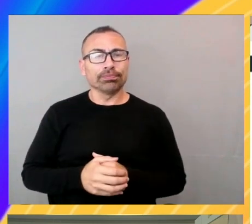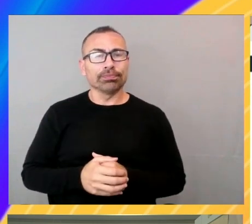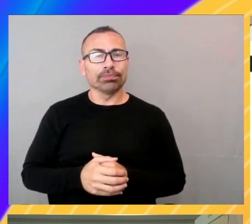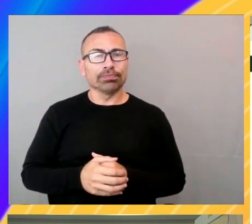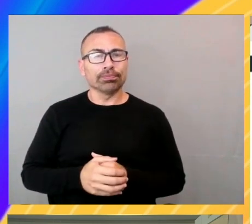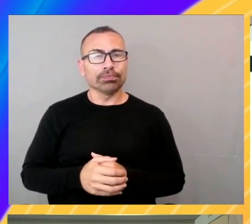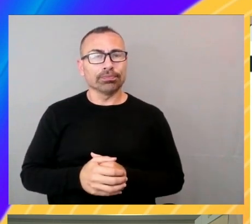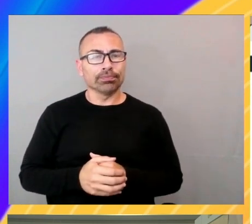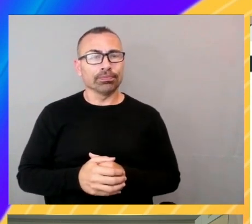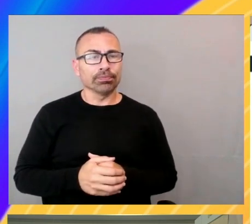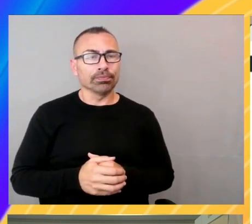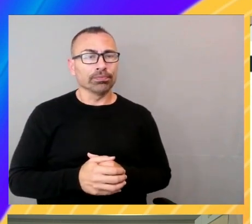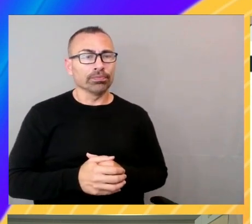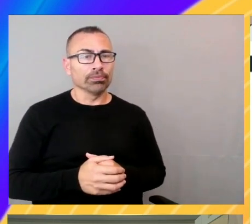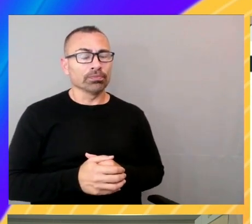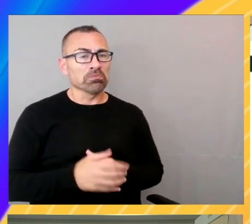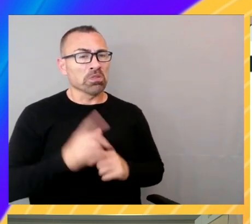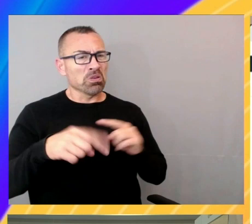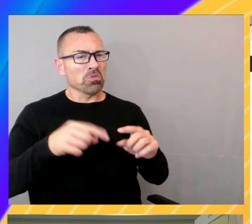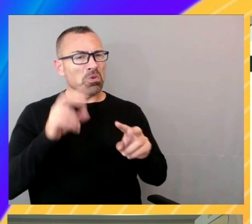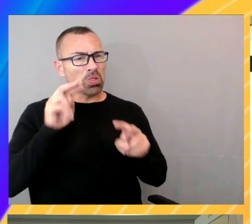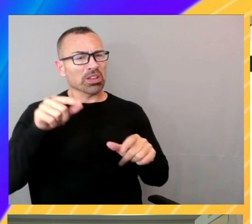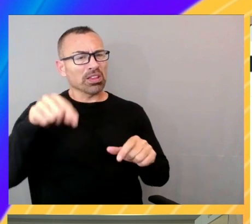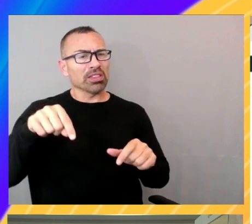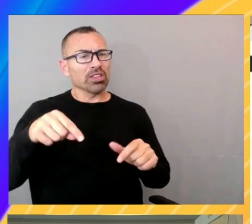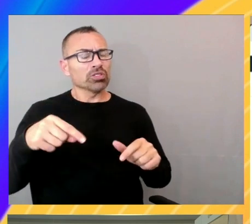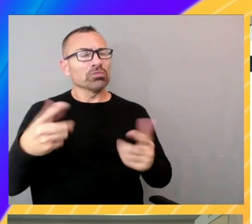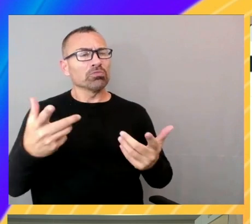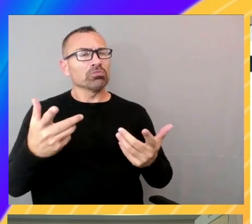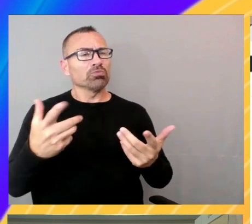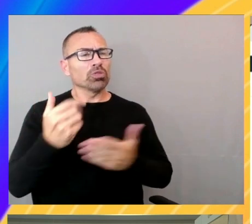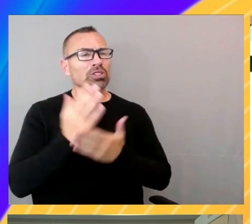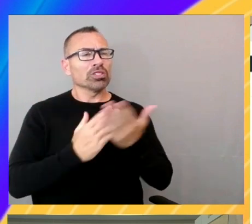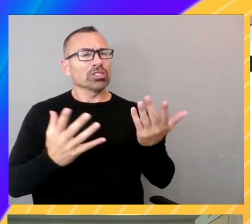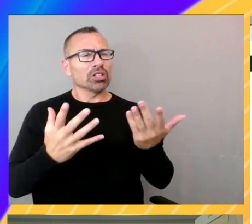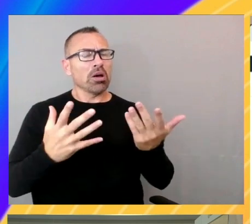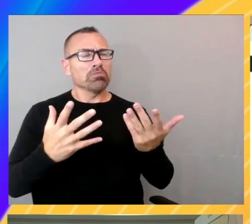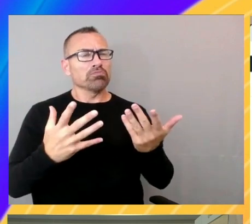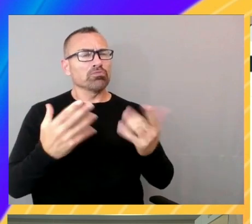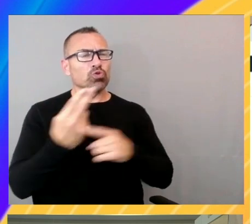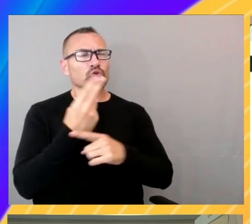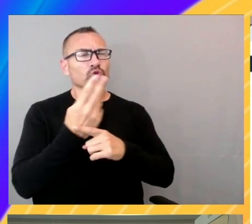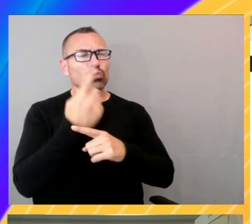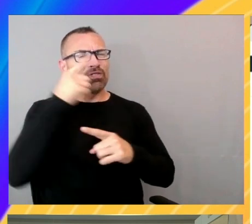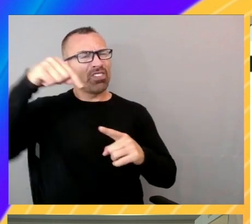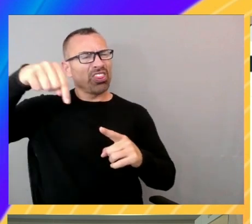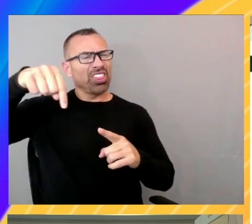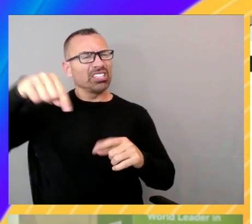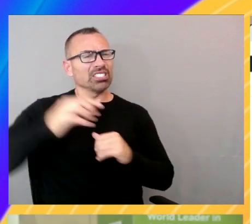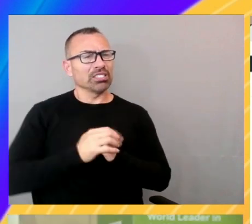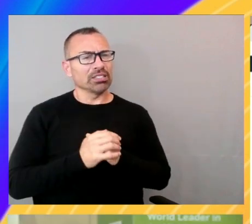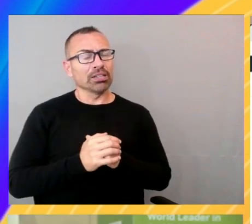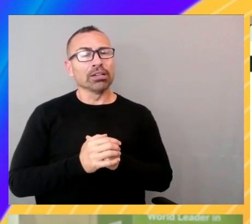for a customer that would want to start using Amazon DevOps Guru? Yeah, I would say, right,